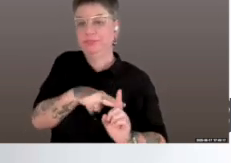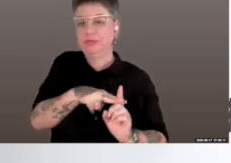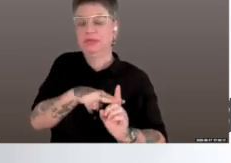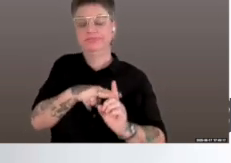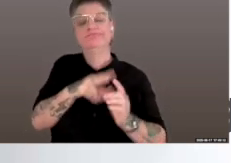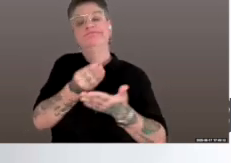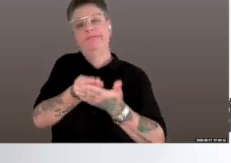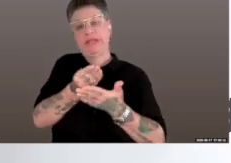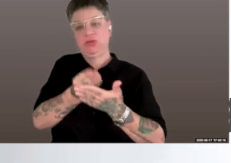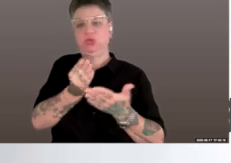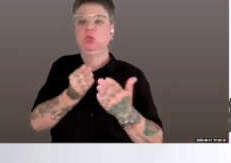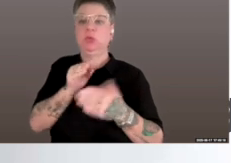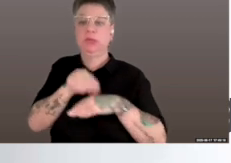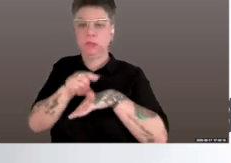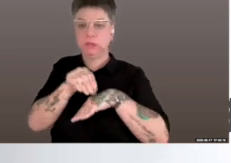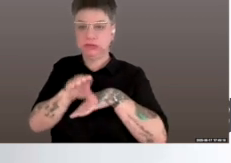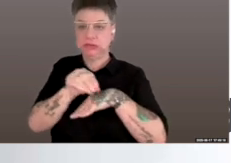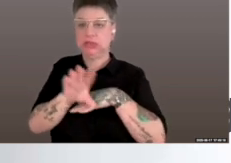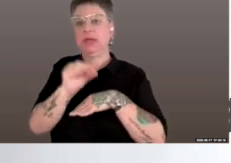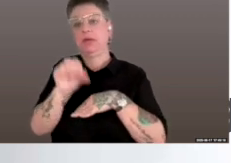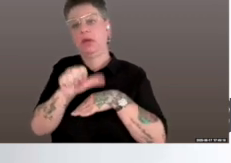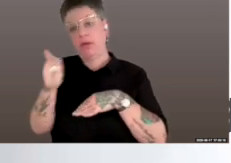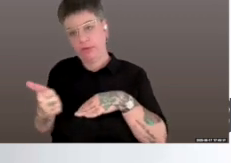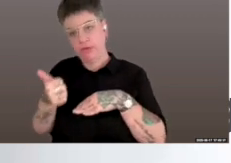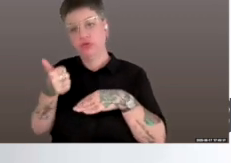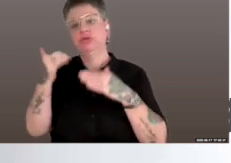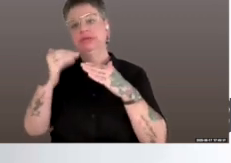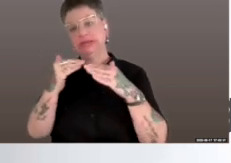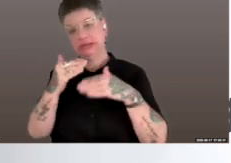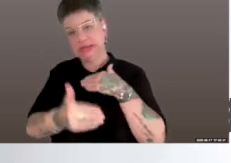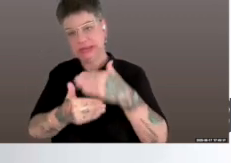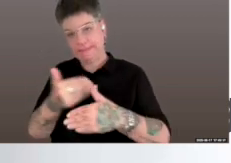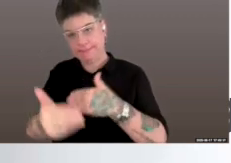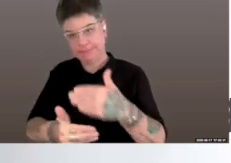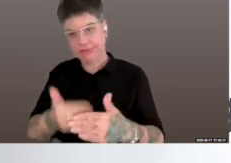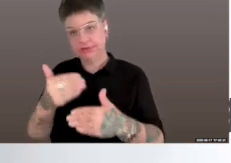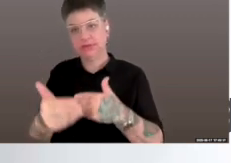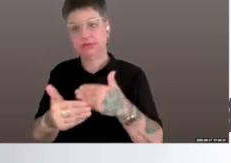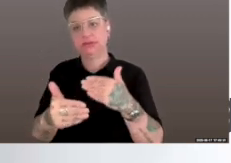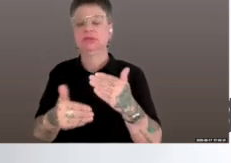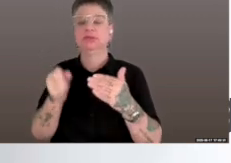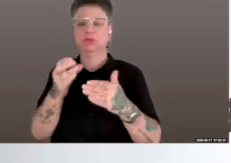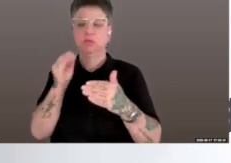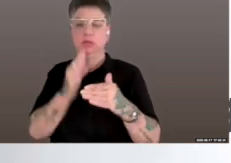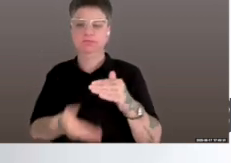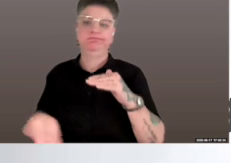about $357 million has been allocated to the regional programs, and 26,053